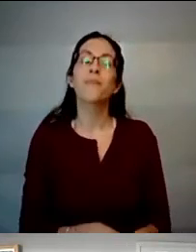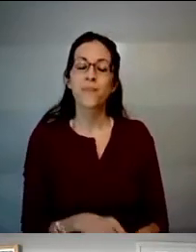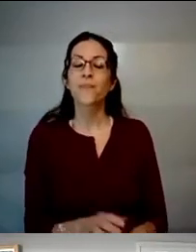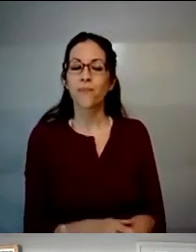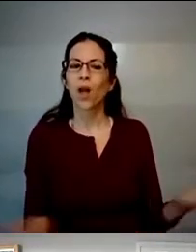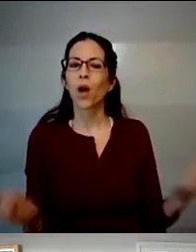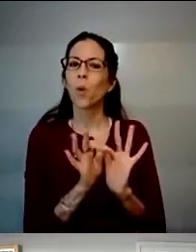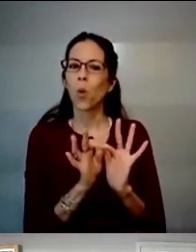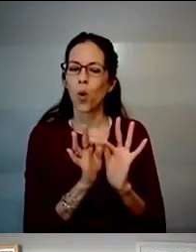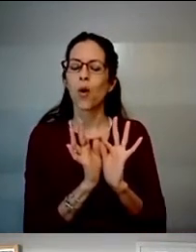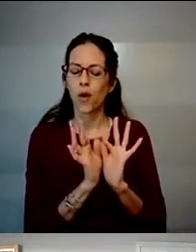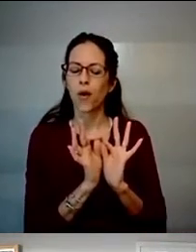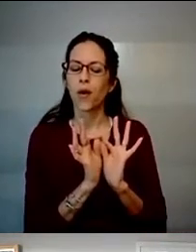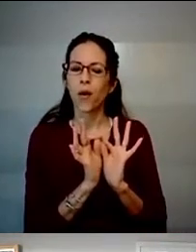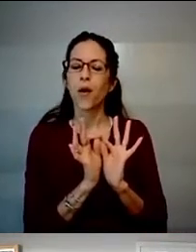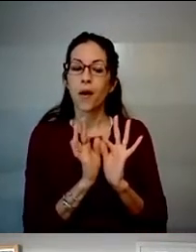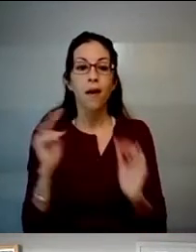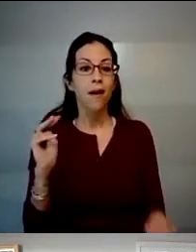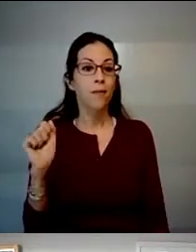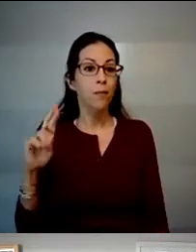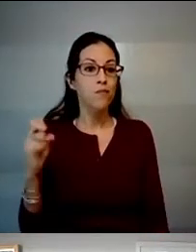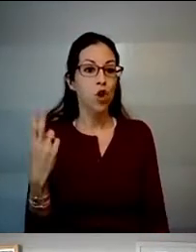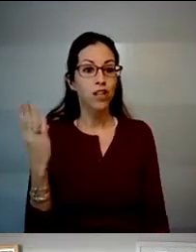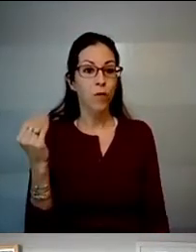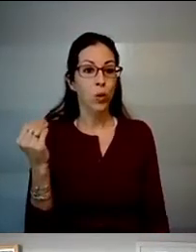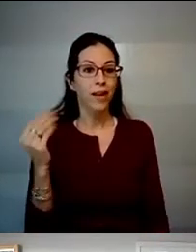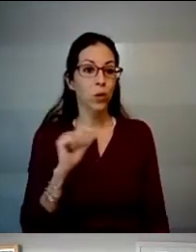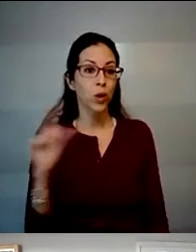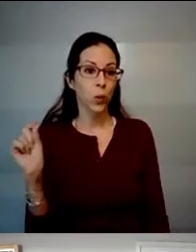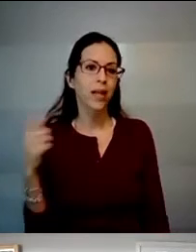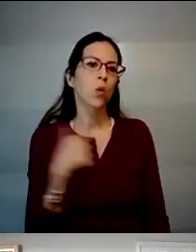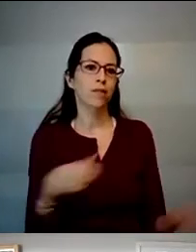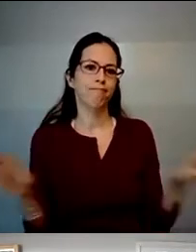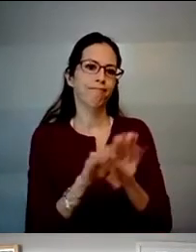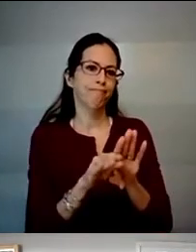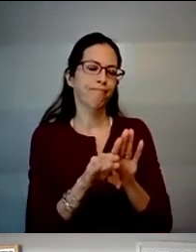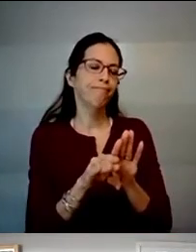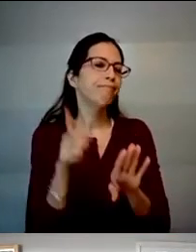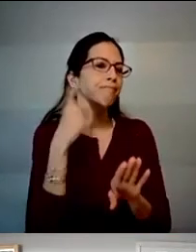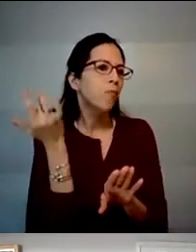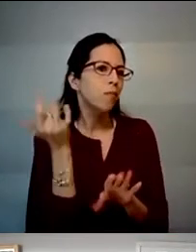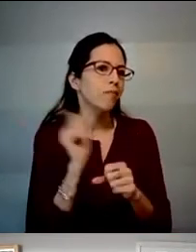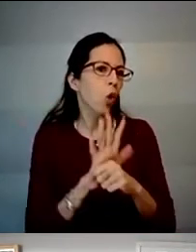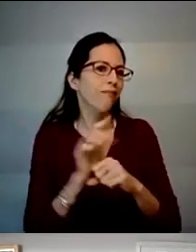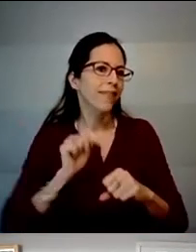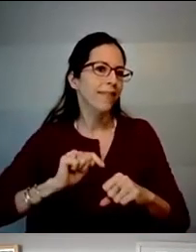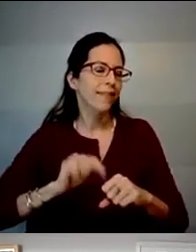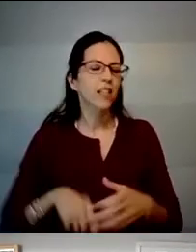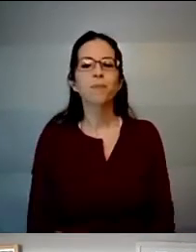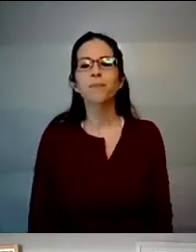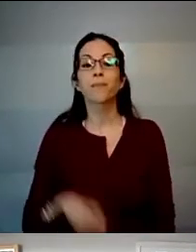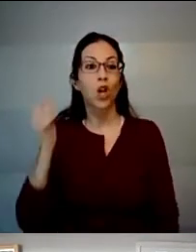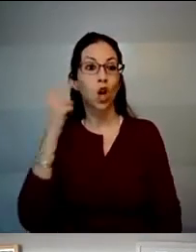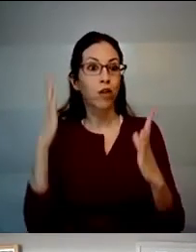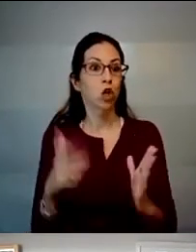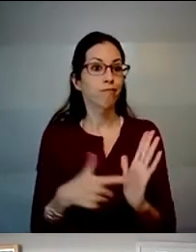know, in March 14th, the Walker shut its doors due to COVID restrictions and, you know, government mandates. And then